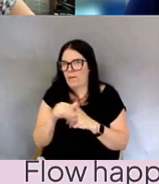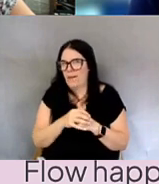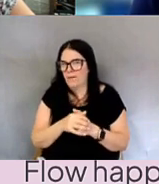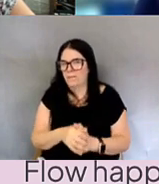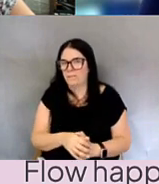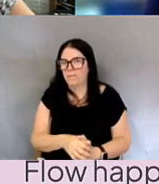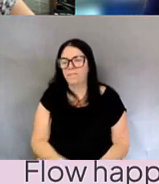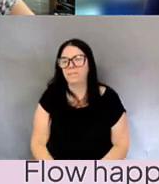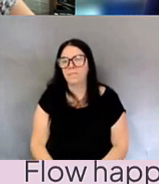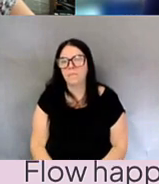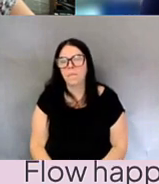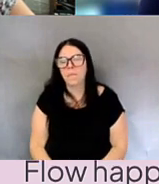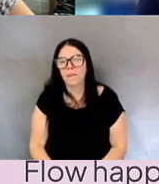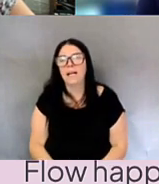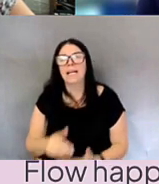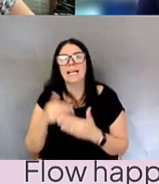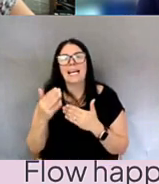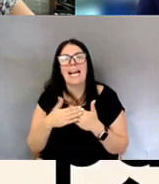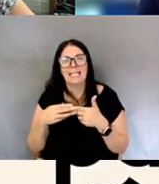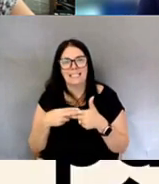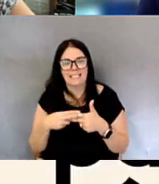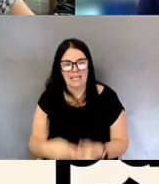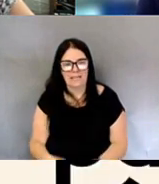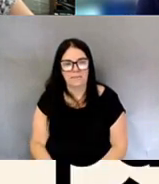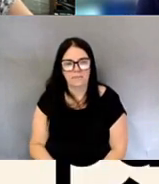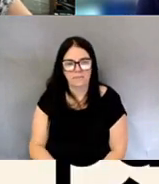flow. Next slide, please.